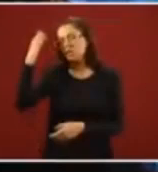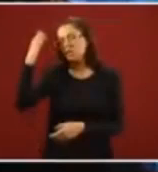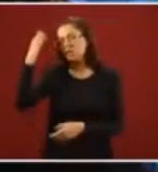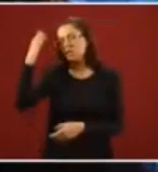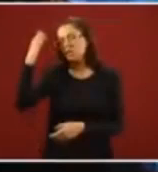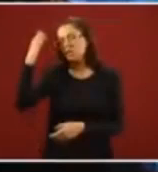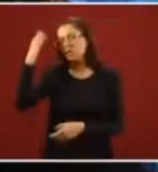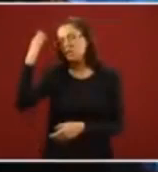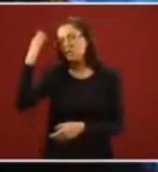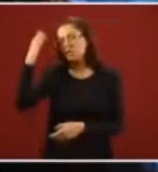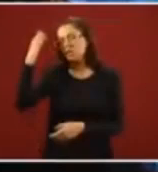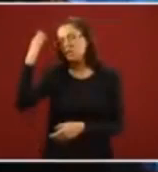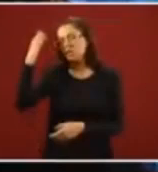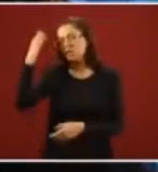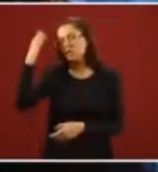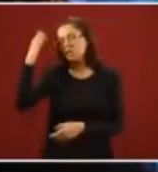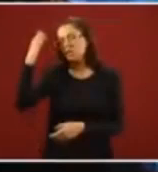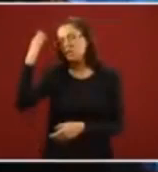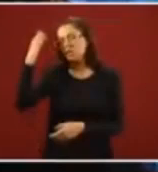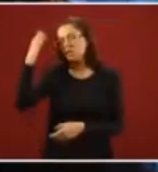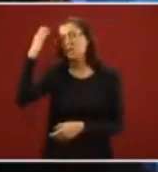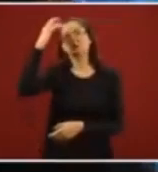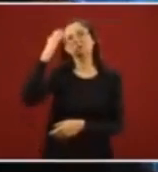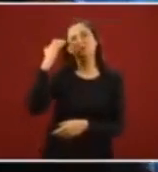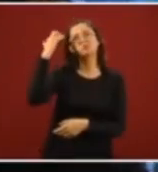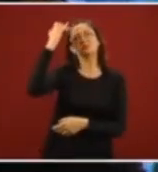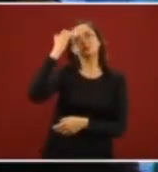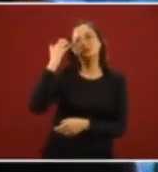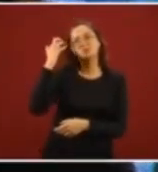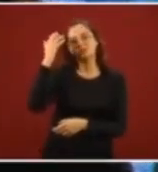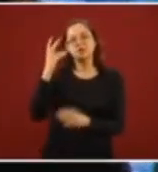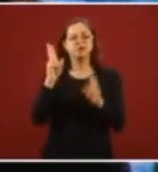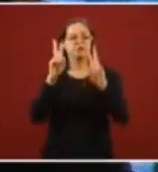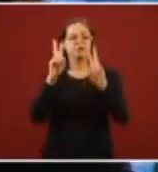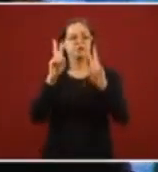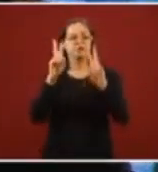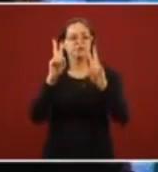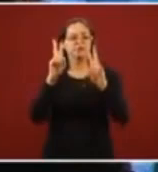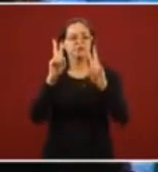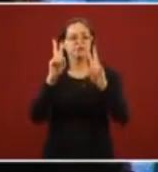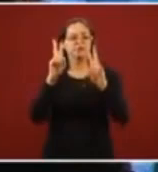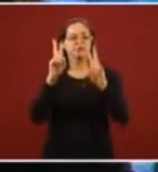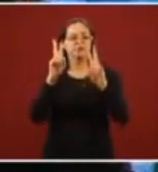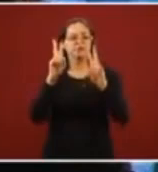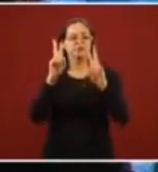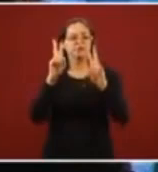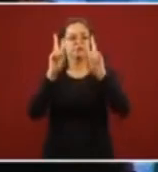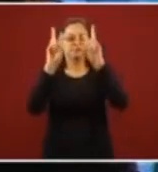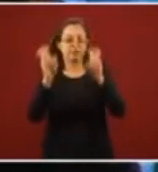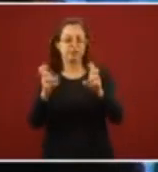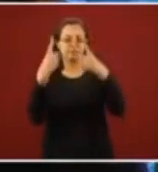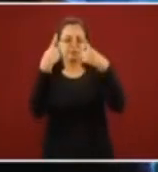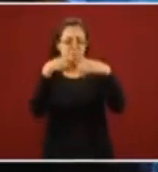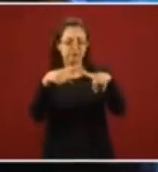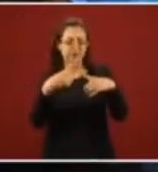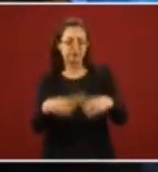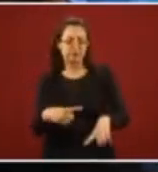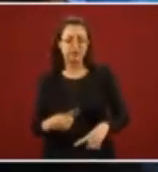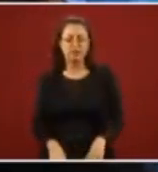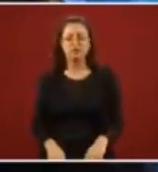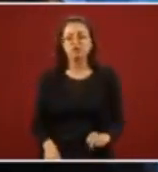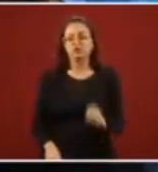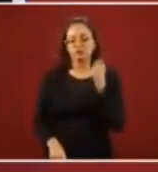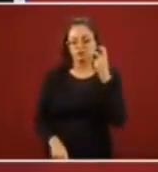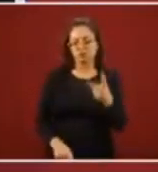that deal with reflection and analysis. Con diferentes temas, uno fue, with different matters. Dos fueron en